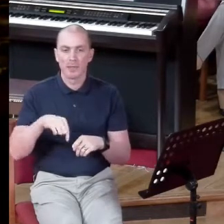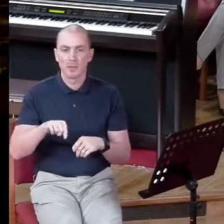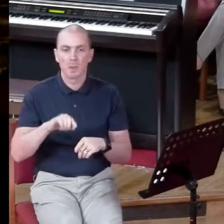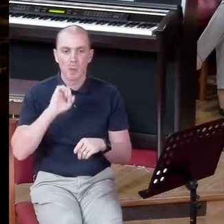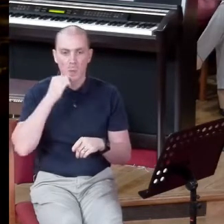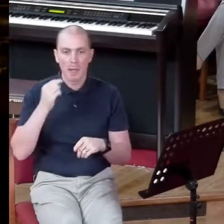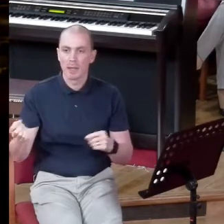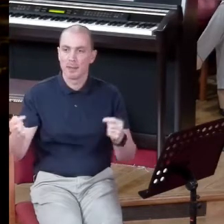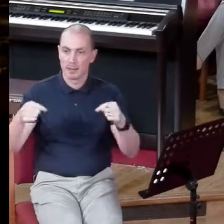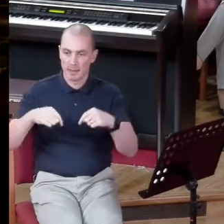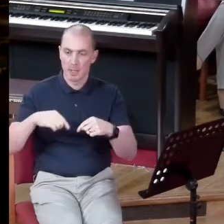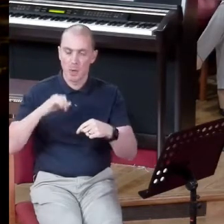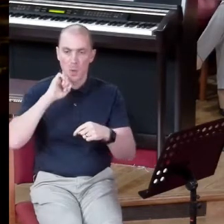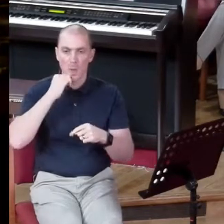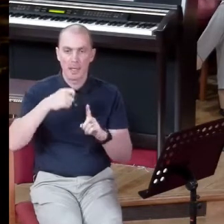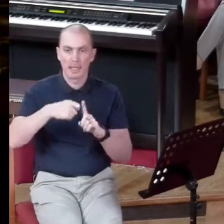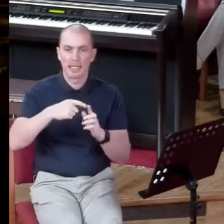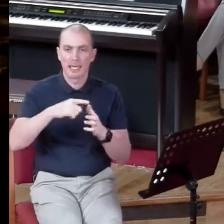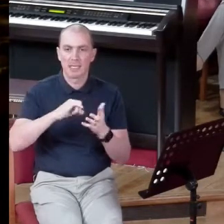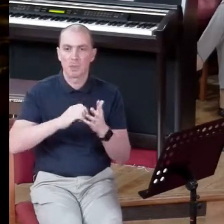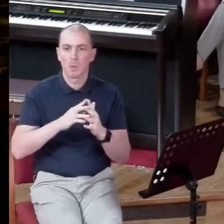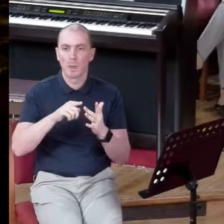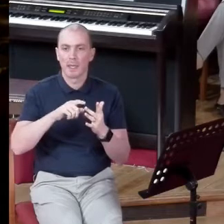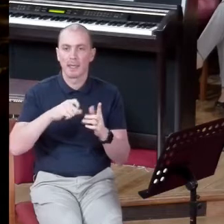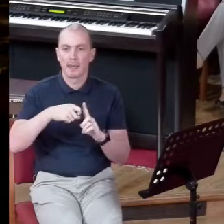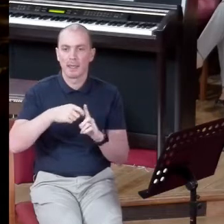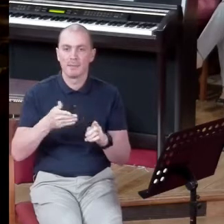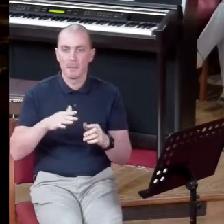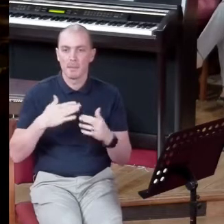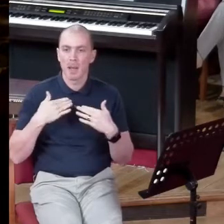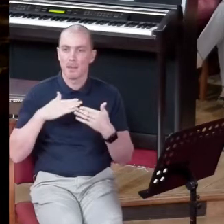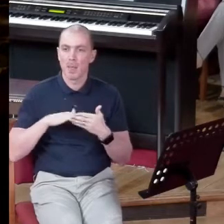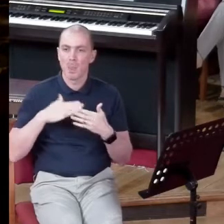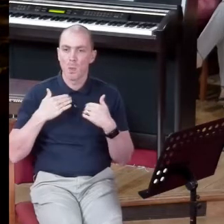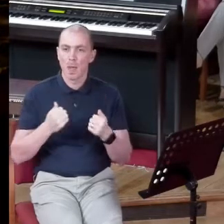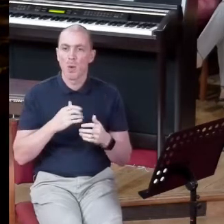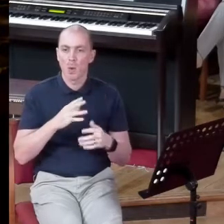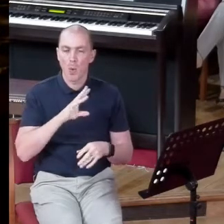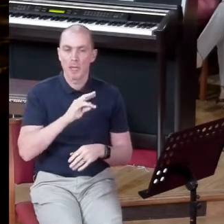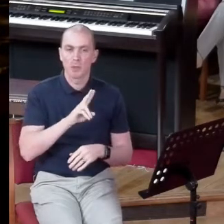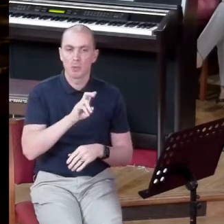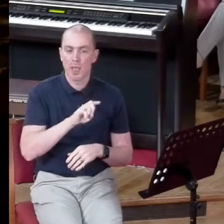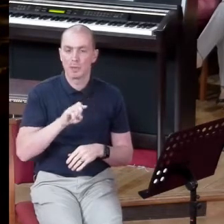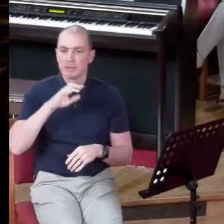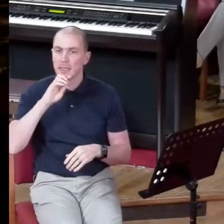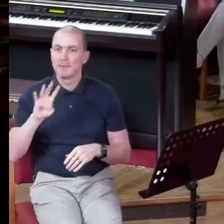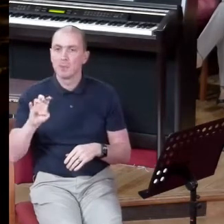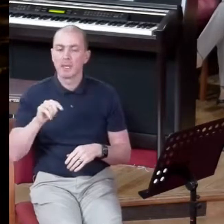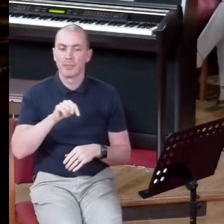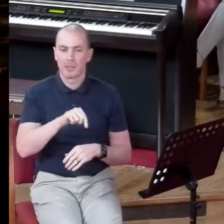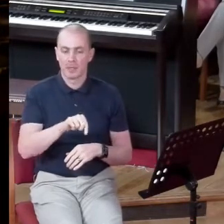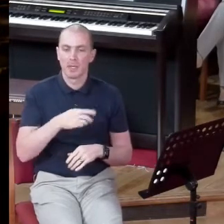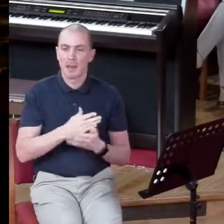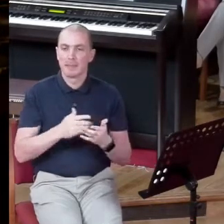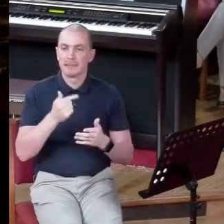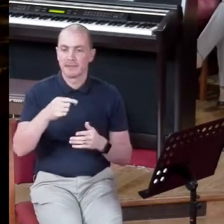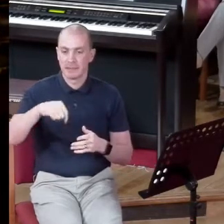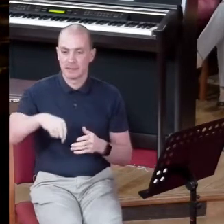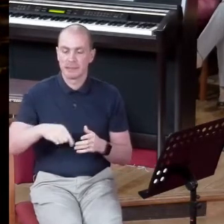hosting Keswick in Motherwell from Thursday the 12th to Saturday the 14th of this month, 7:30 in the